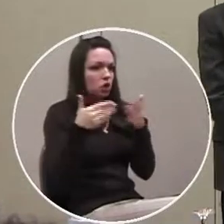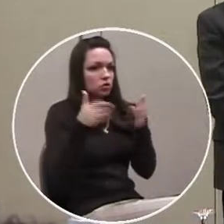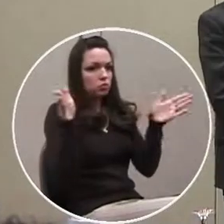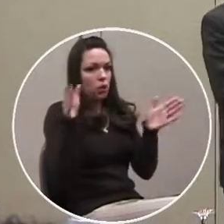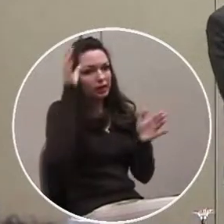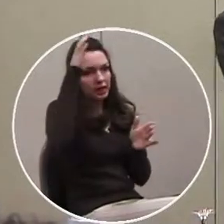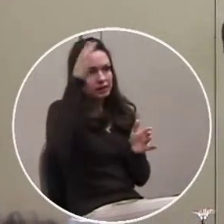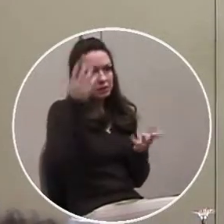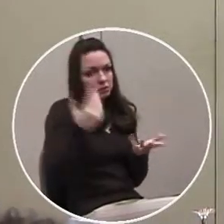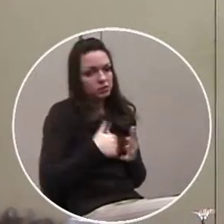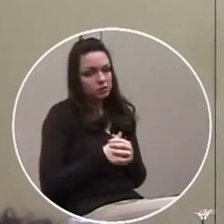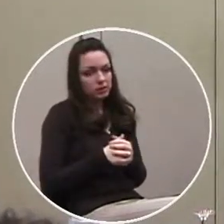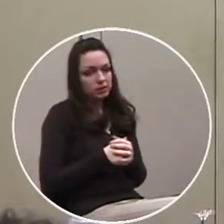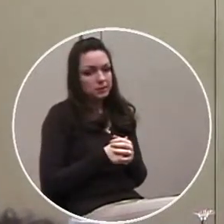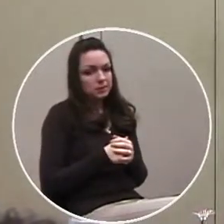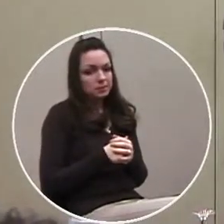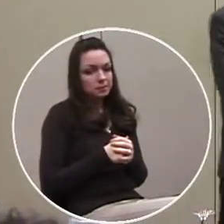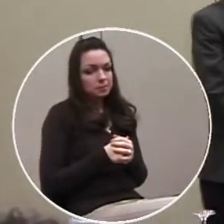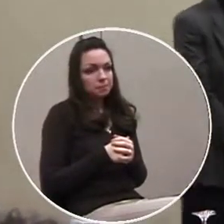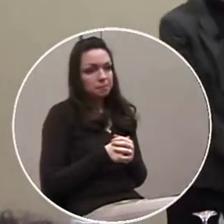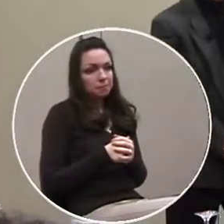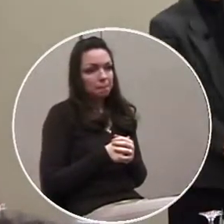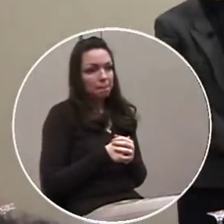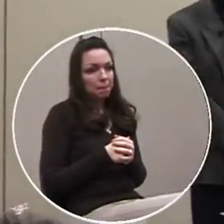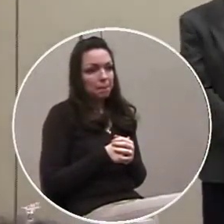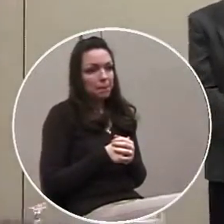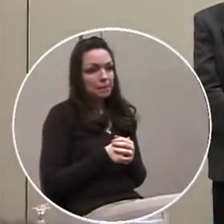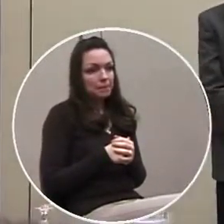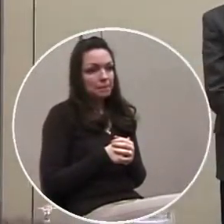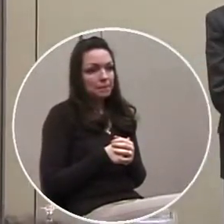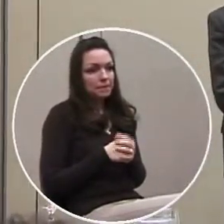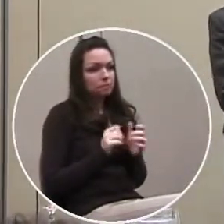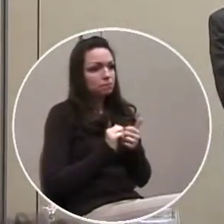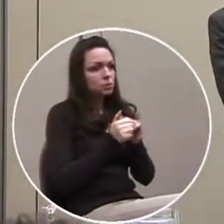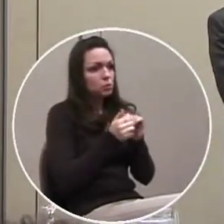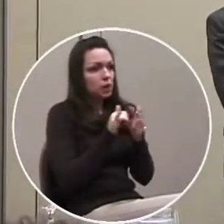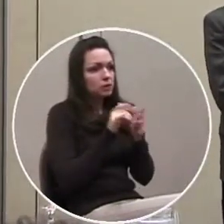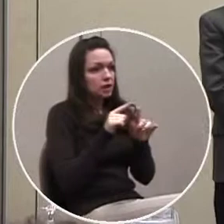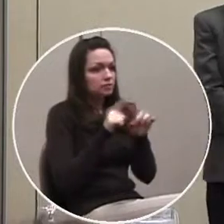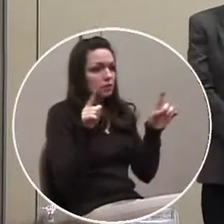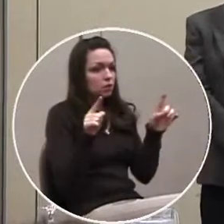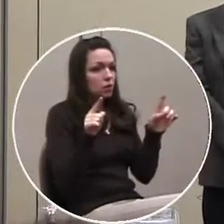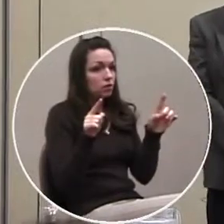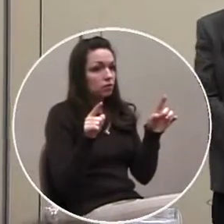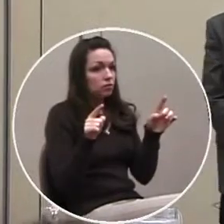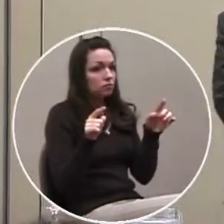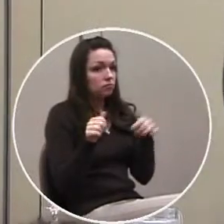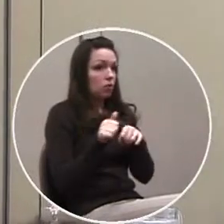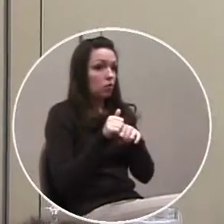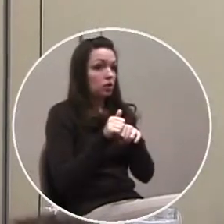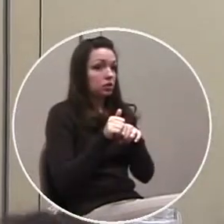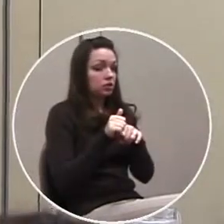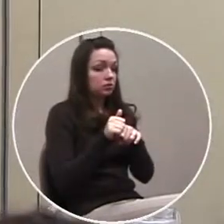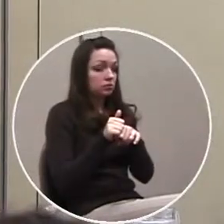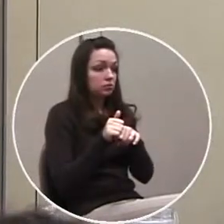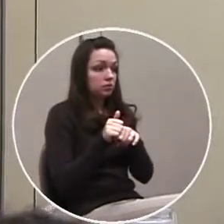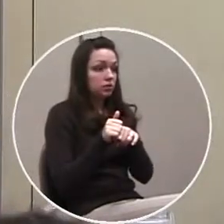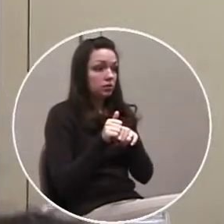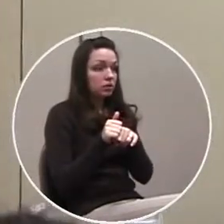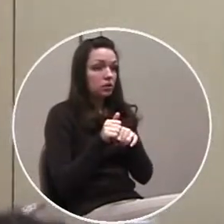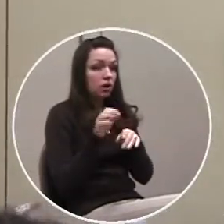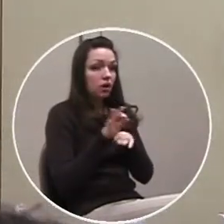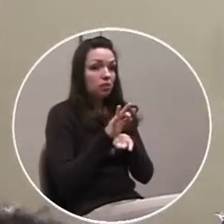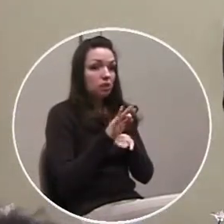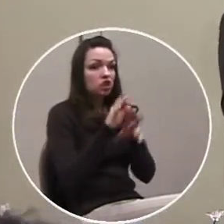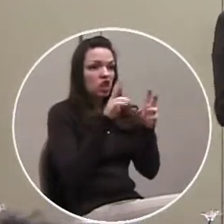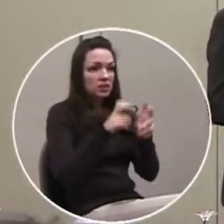concepts. So, all right. How does it differ in practice? In practice, a functional assessment,